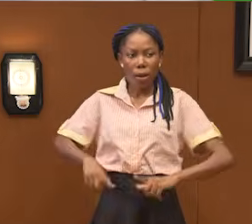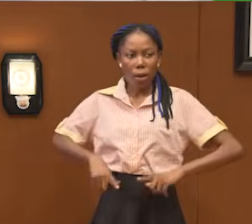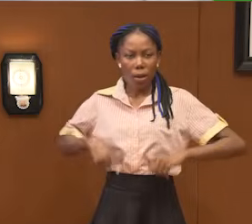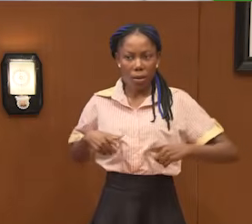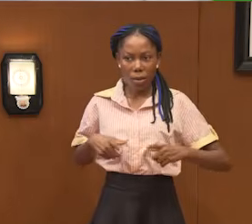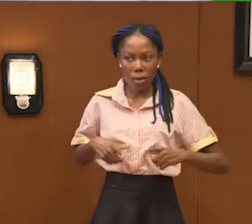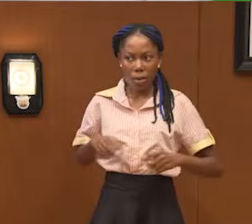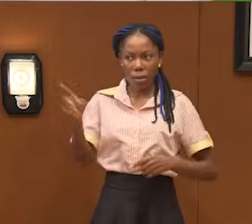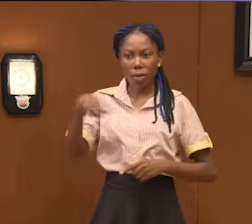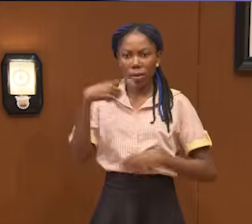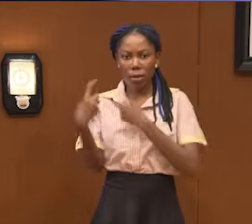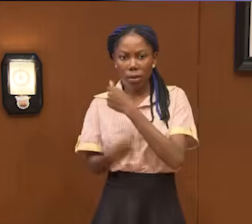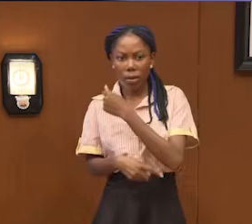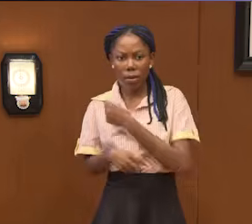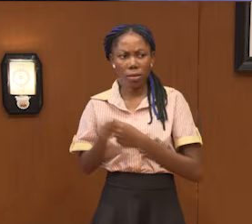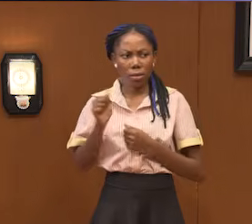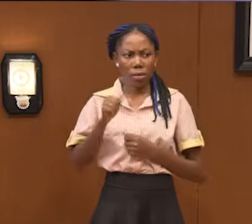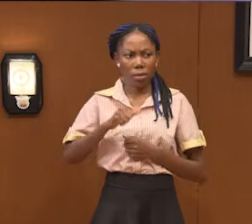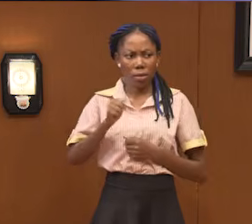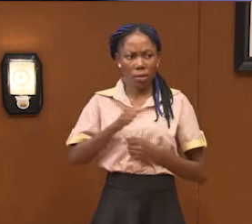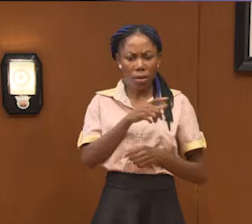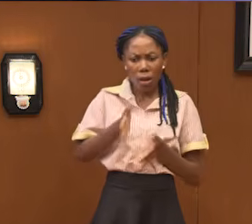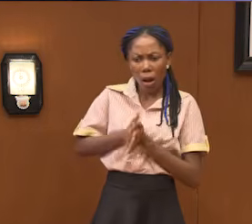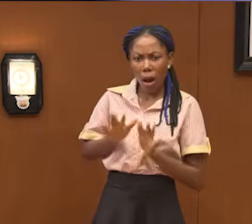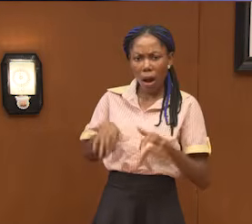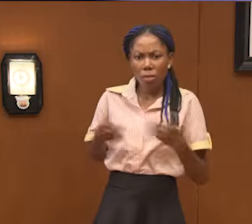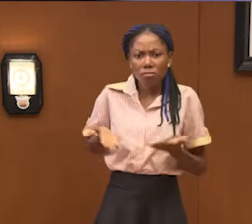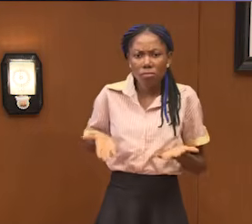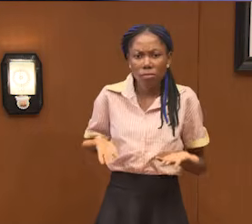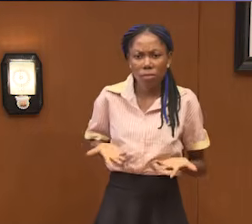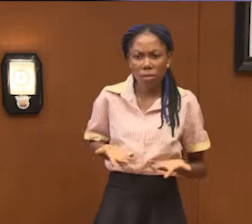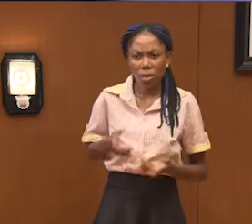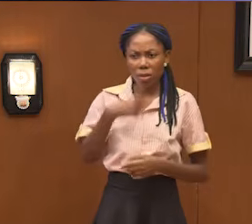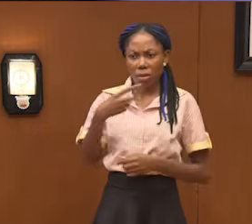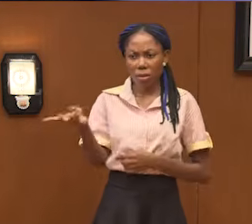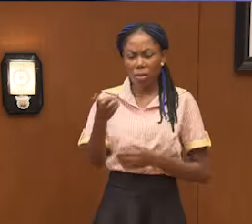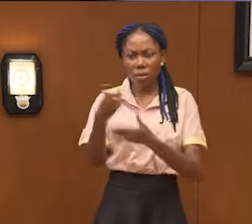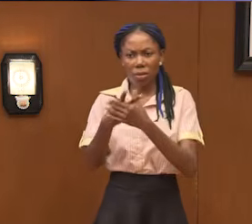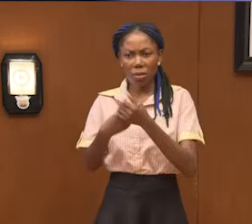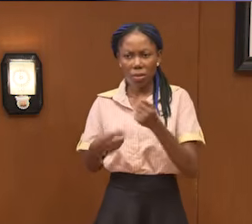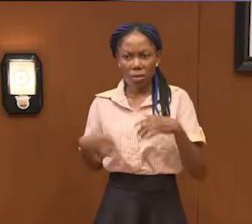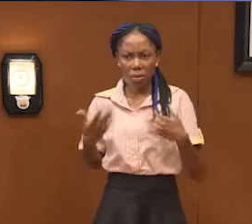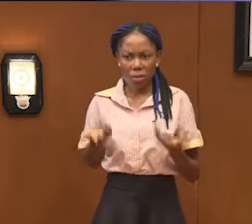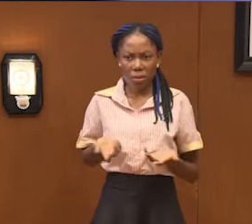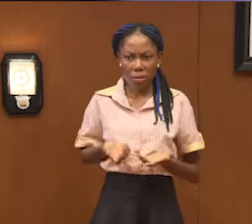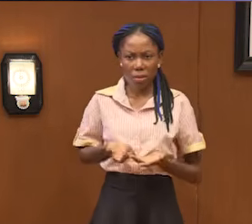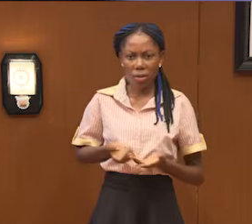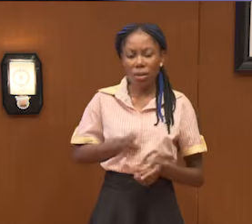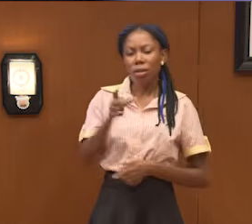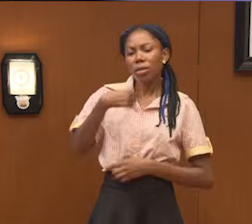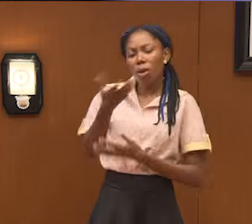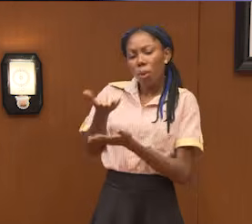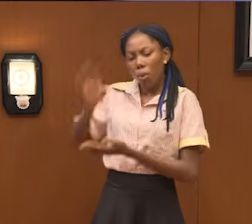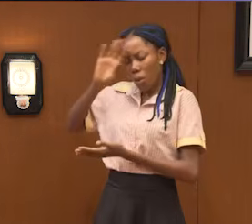Is it threatening you? So what happened? It's between me and my husband. I want my husband to take care of my